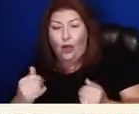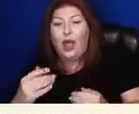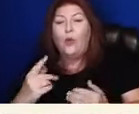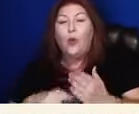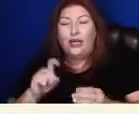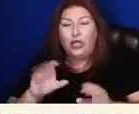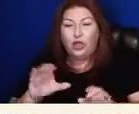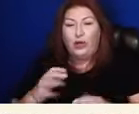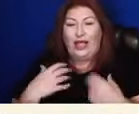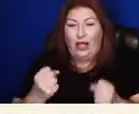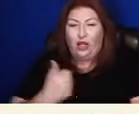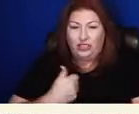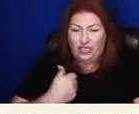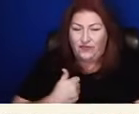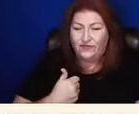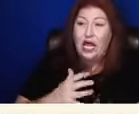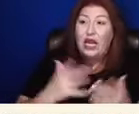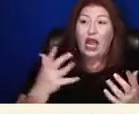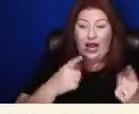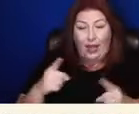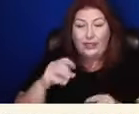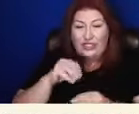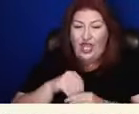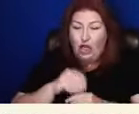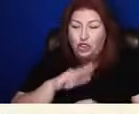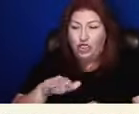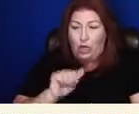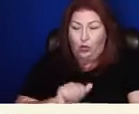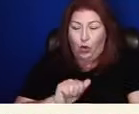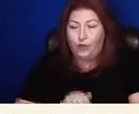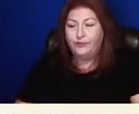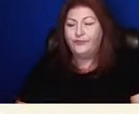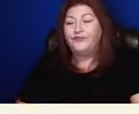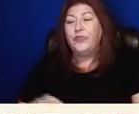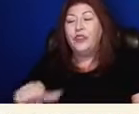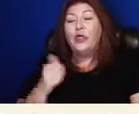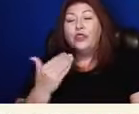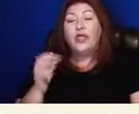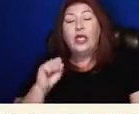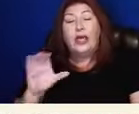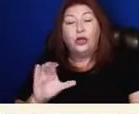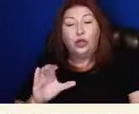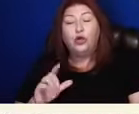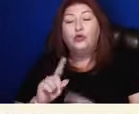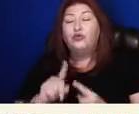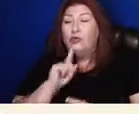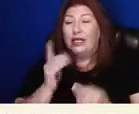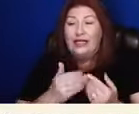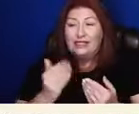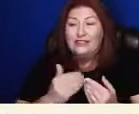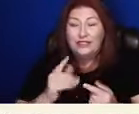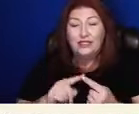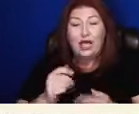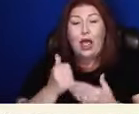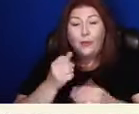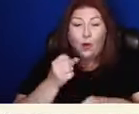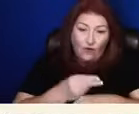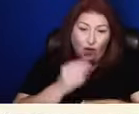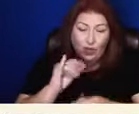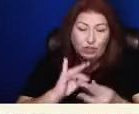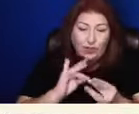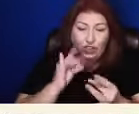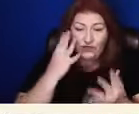that inner child work, that healing. The other things that you can do that are really easy to help overcome those messages of